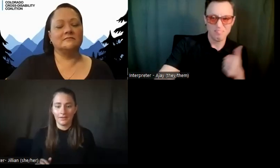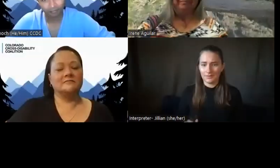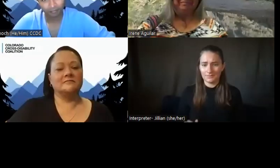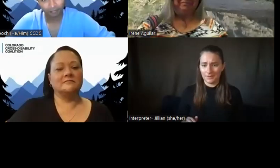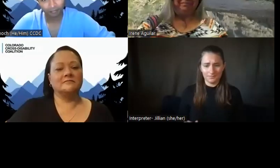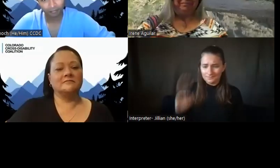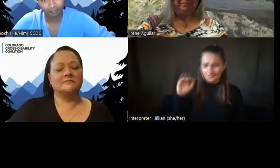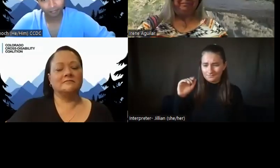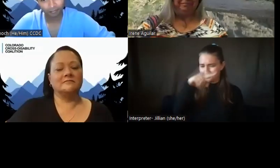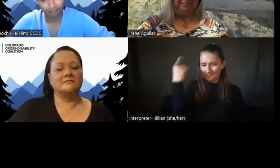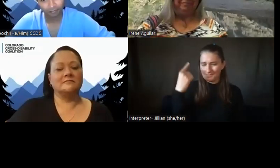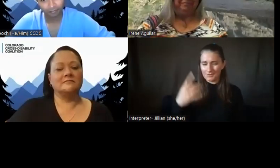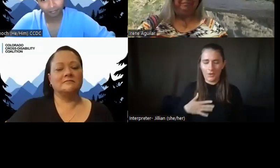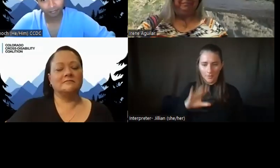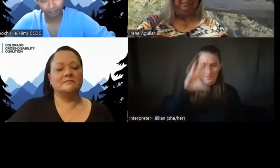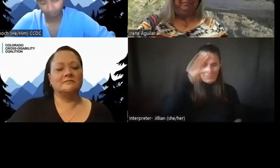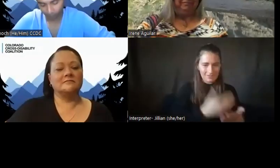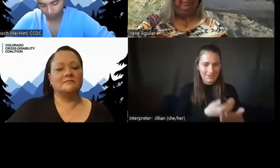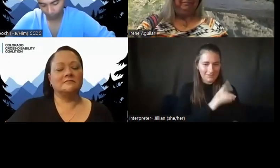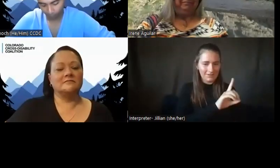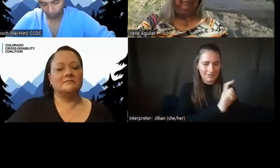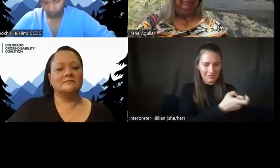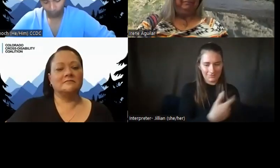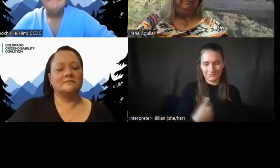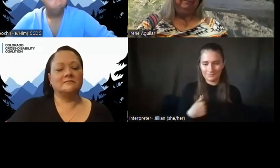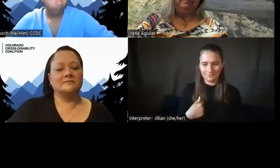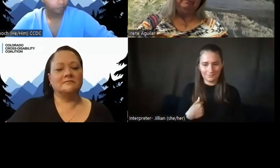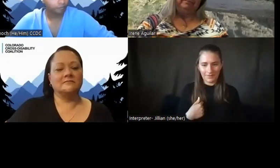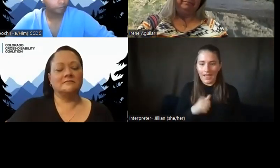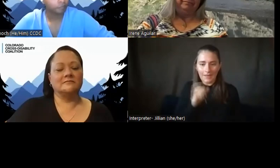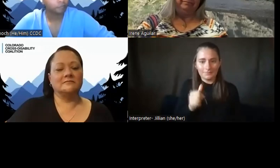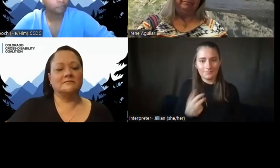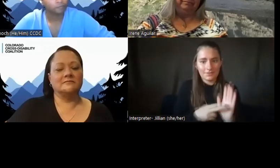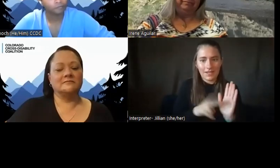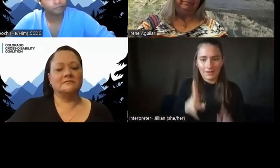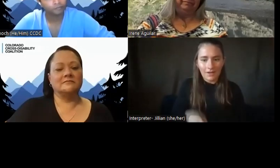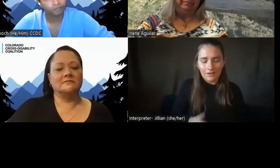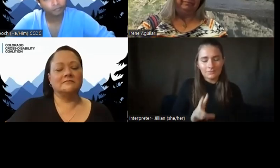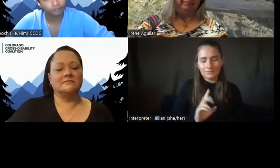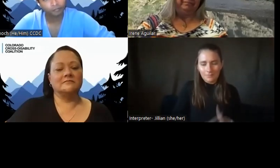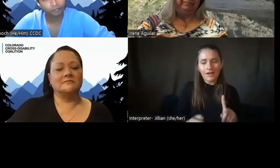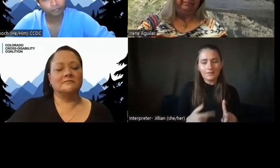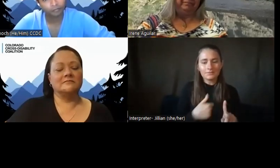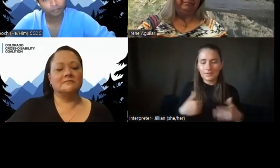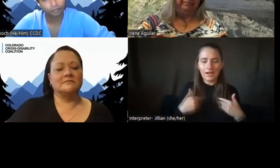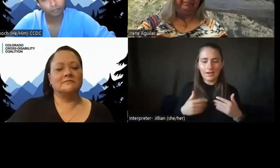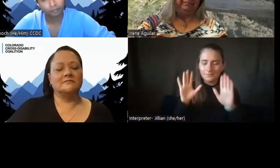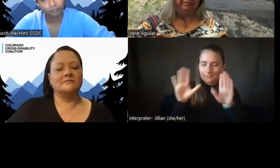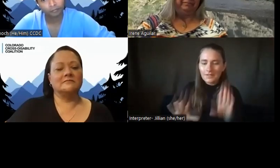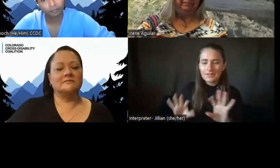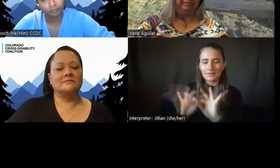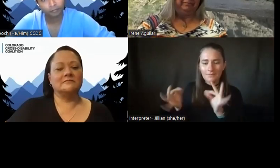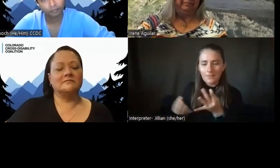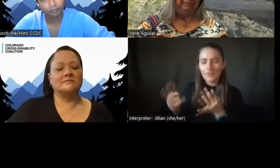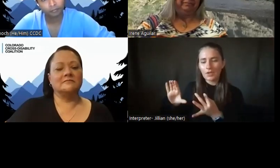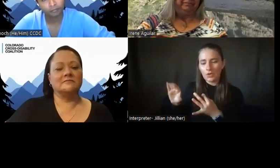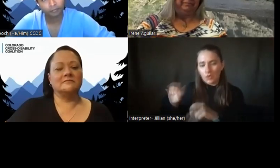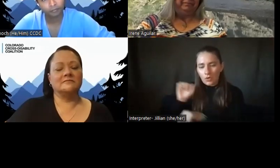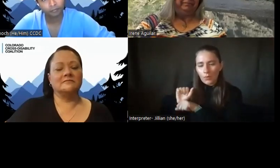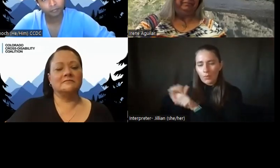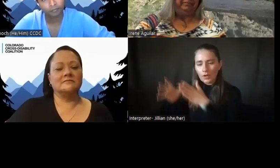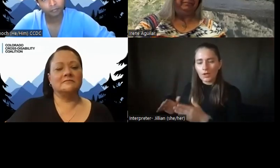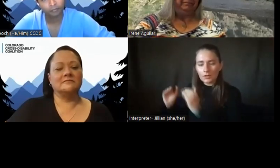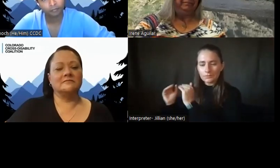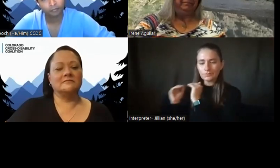I do have a wonderful family. Um, and then I have great coworkers. I'm fortunate to work with amazing group of people.